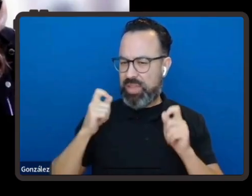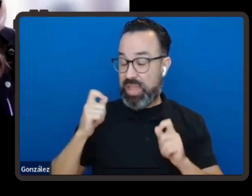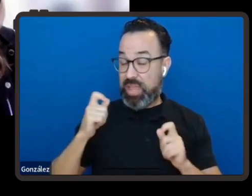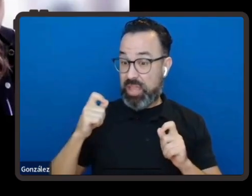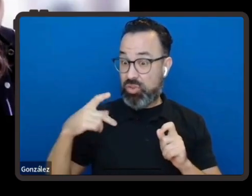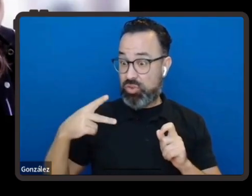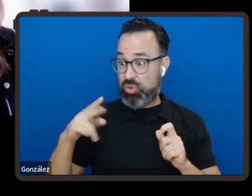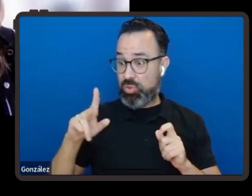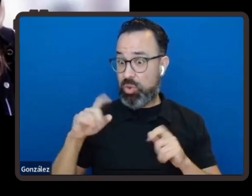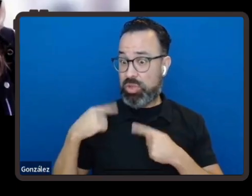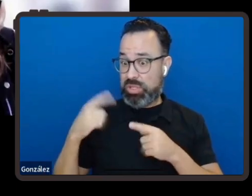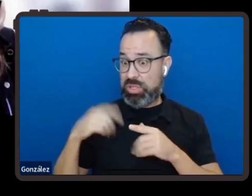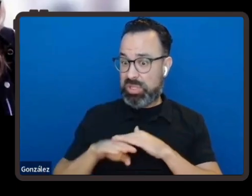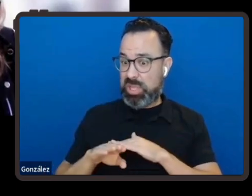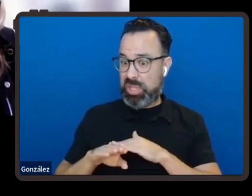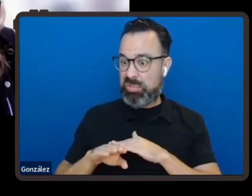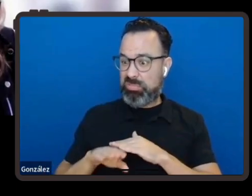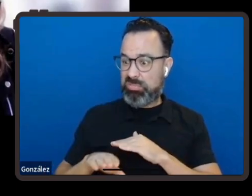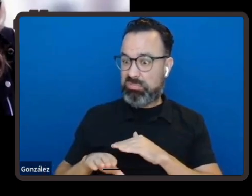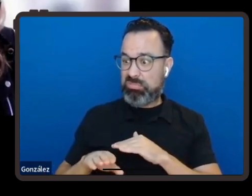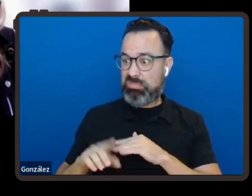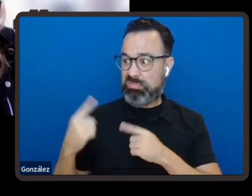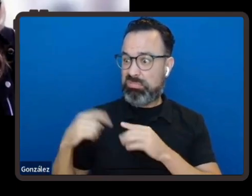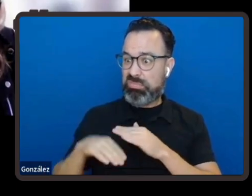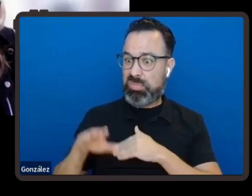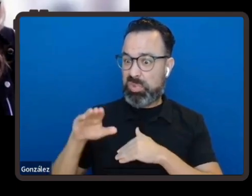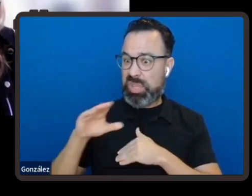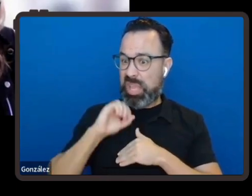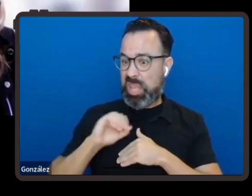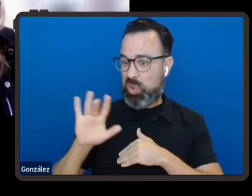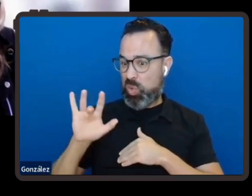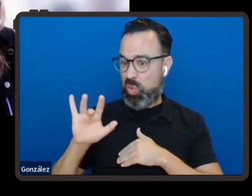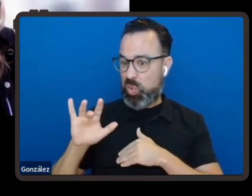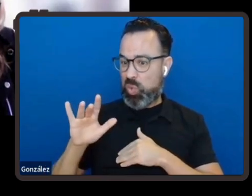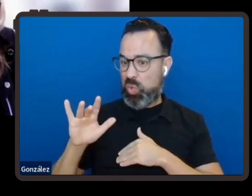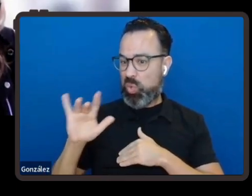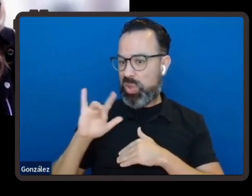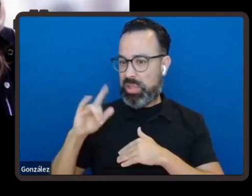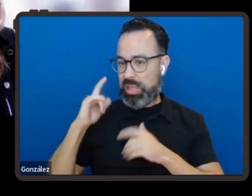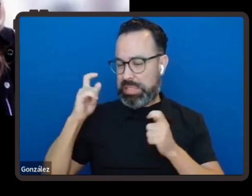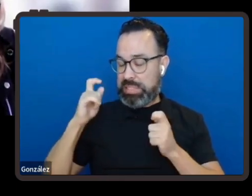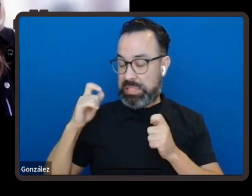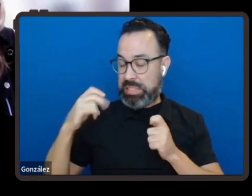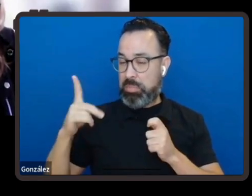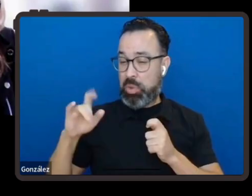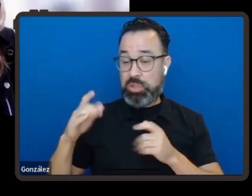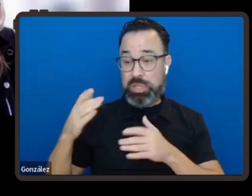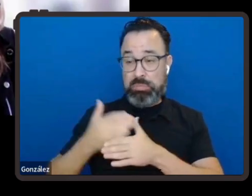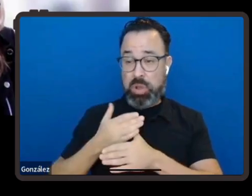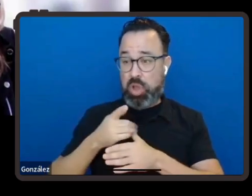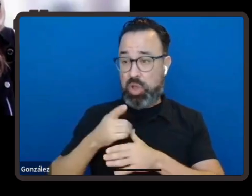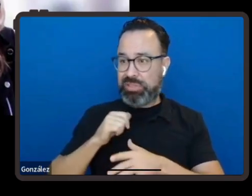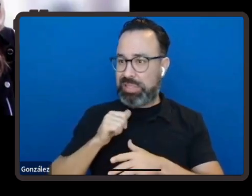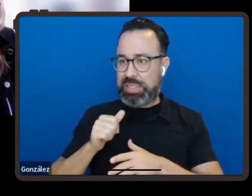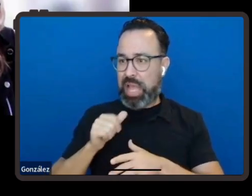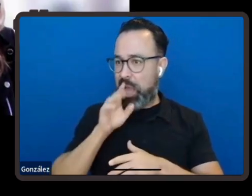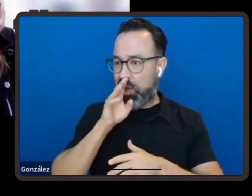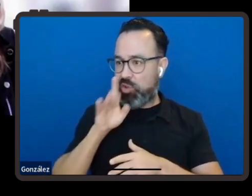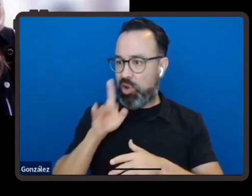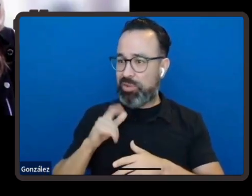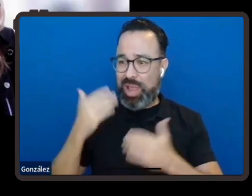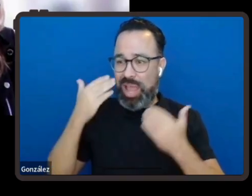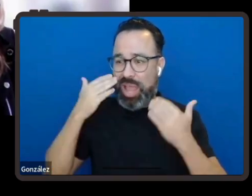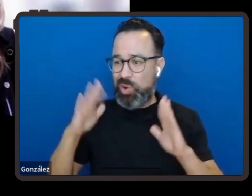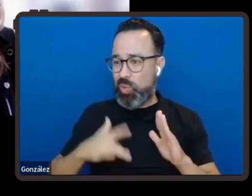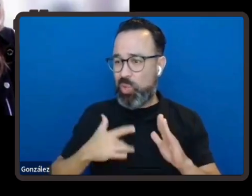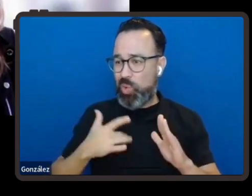She's 25 years old, and it seems the palsy has started to bother her. She's non-verbal, so I don't know what she feels. She sees an